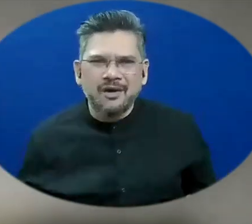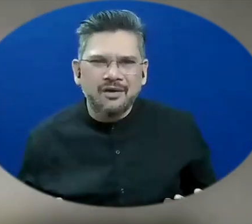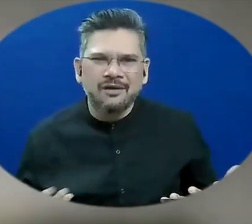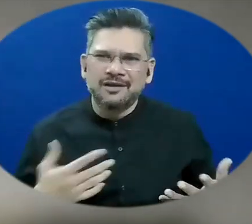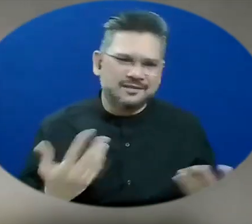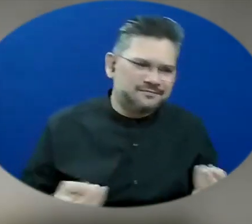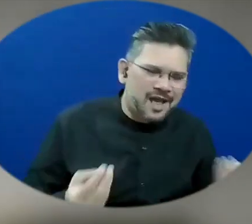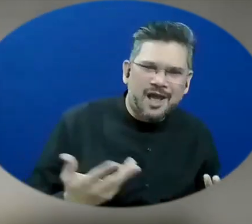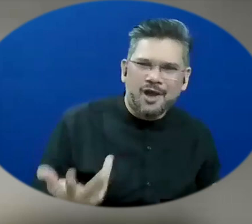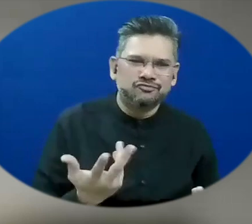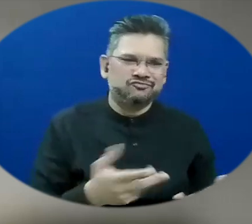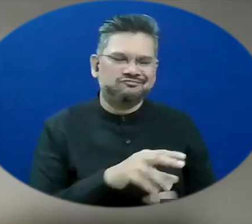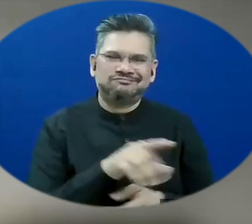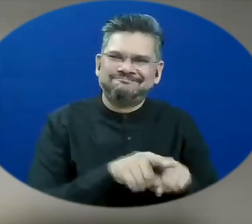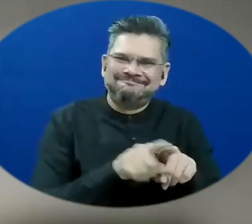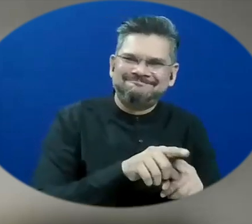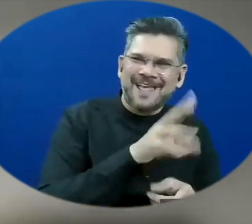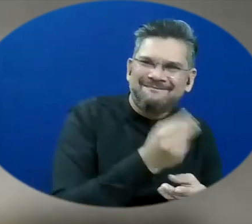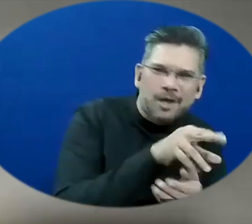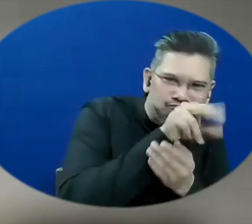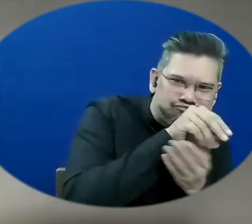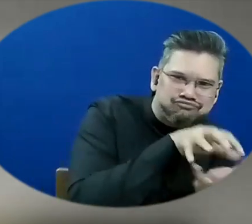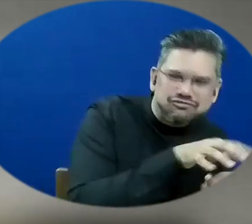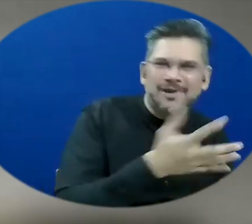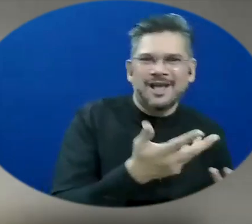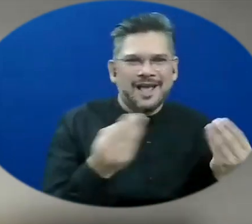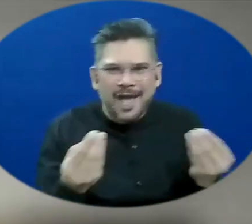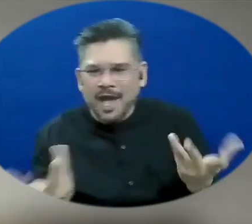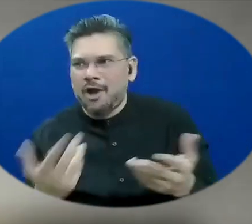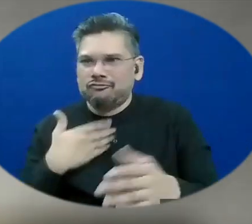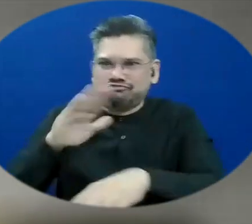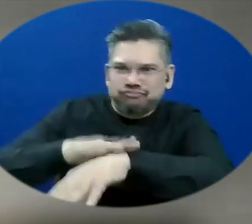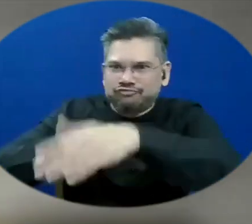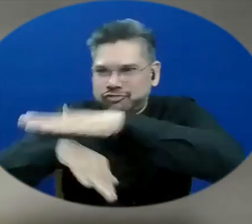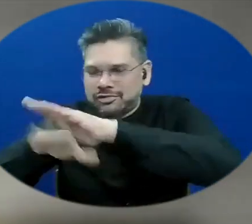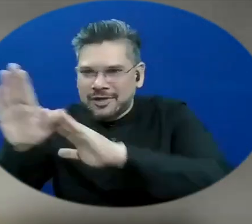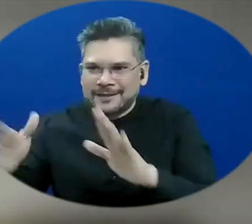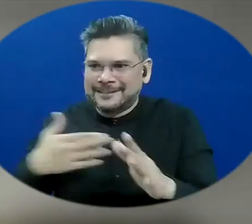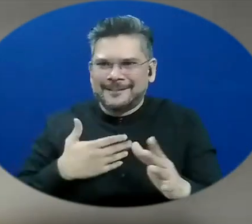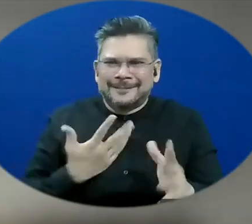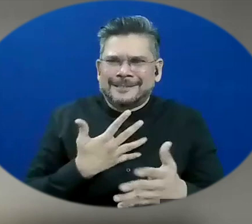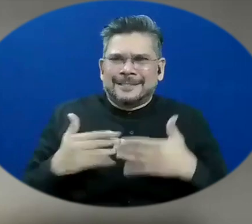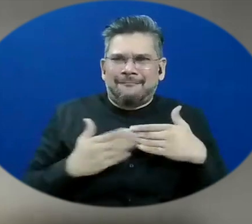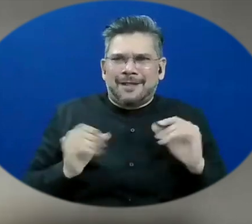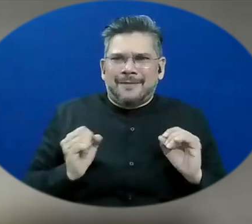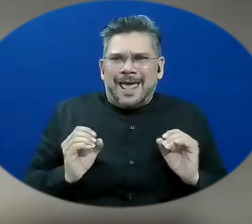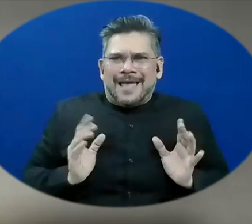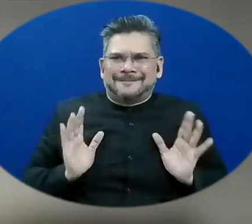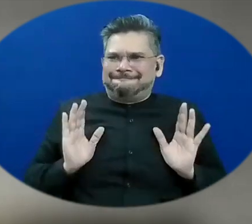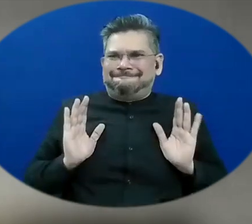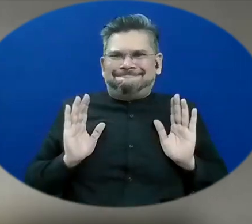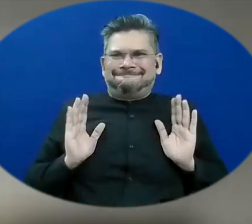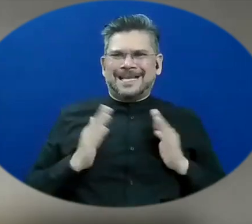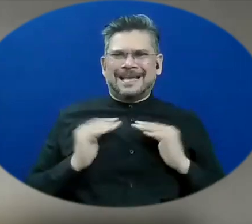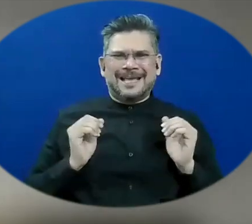the inconvenient truths of I need to touch you at certain spots that you're uncomfortable with and I'm uncomfortable with? How do you even negotiate that